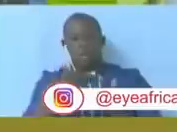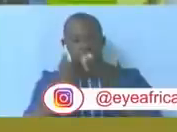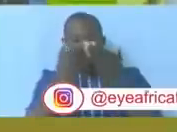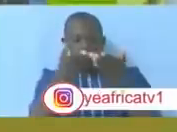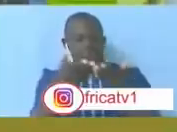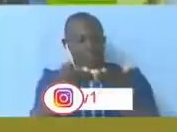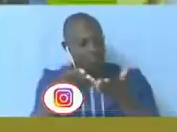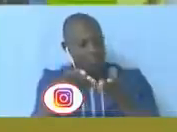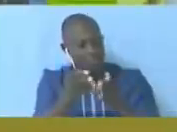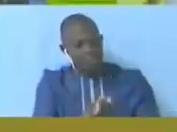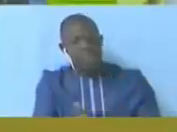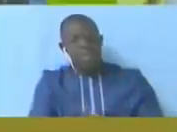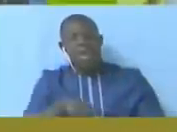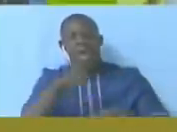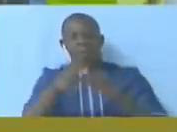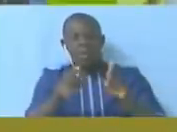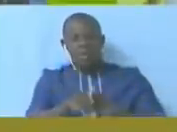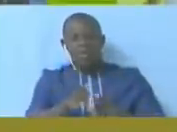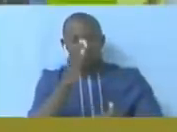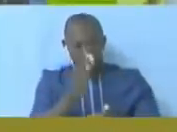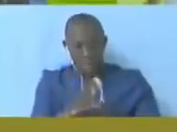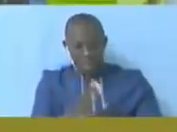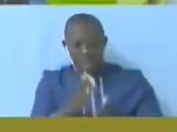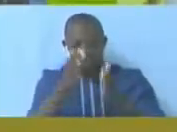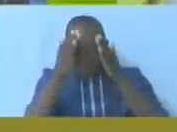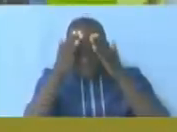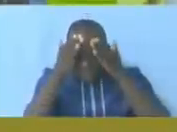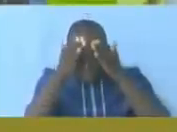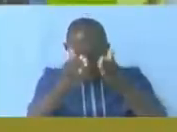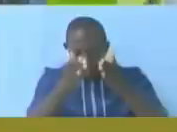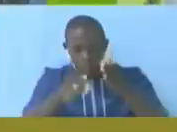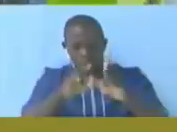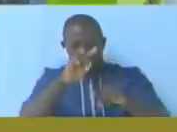give due attention to the report of the Truth and